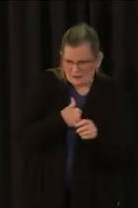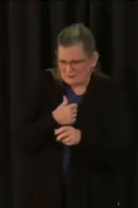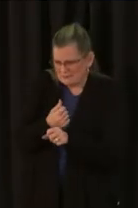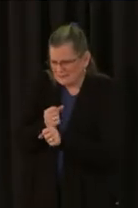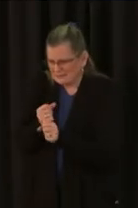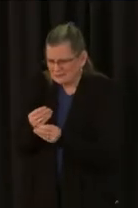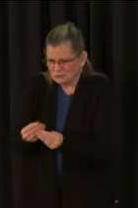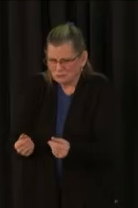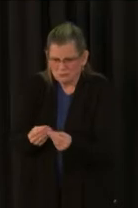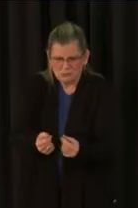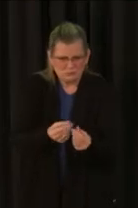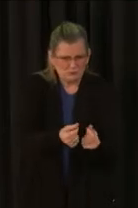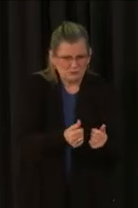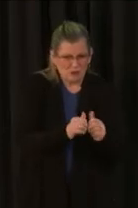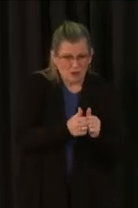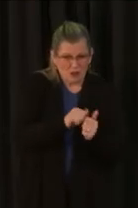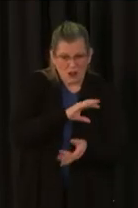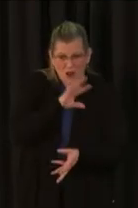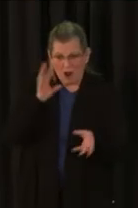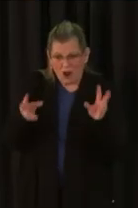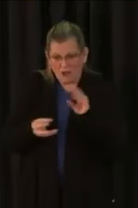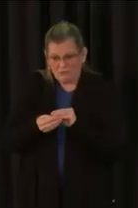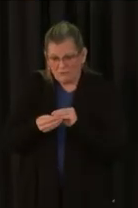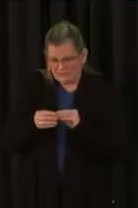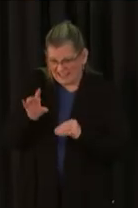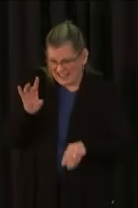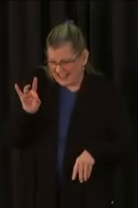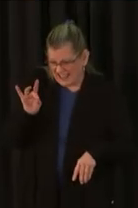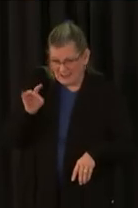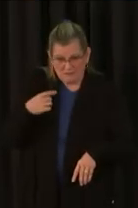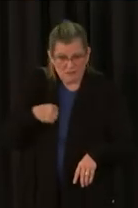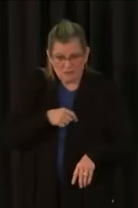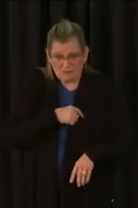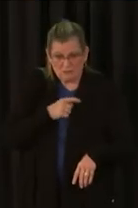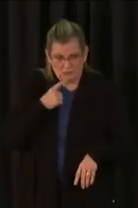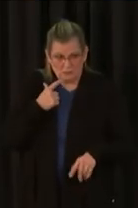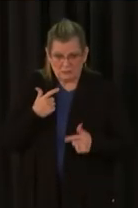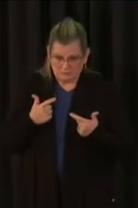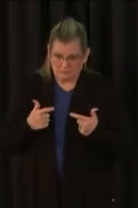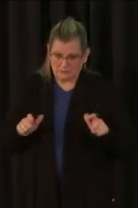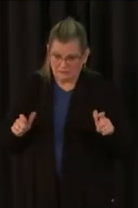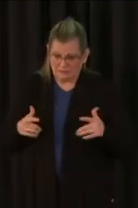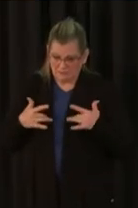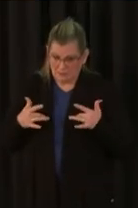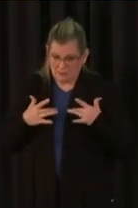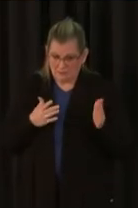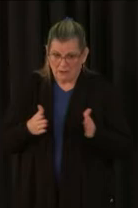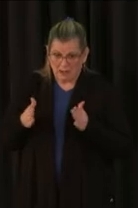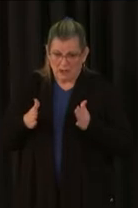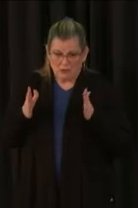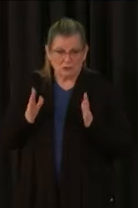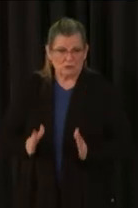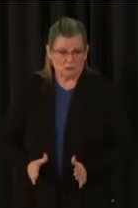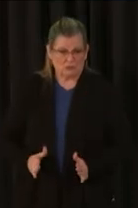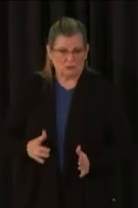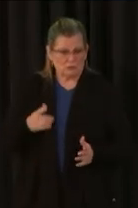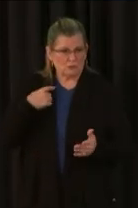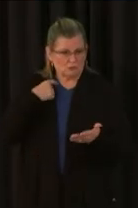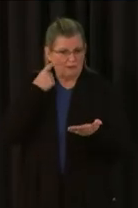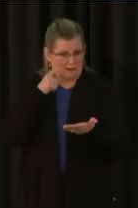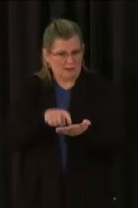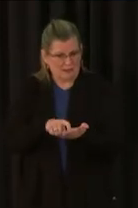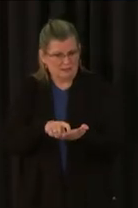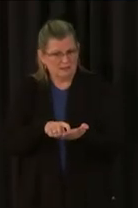having with, there was 8 of us total who are event business owners. And we quickly realized that the conversations we were having